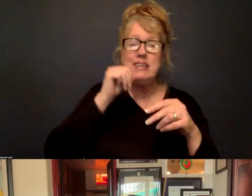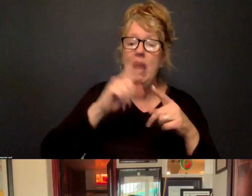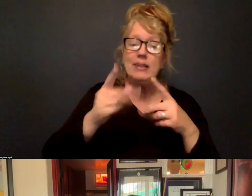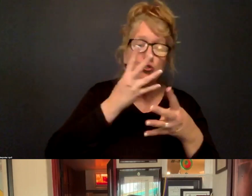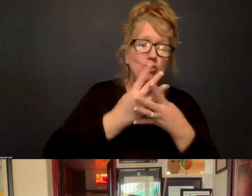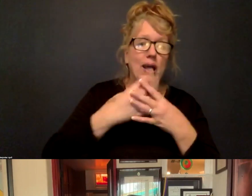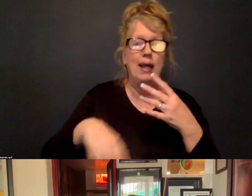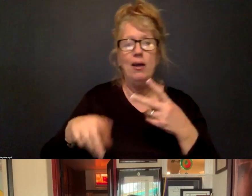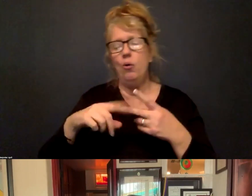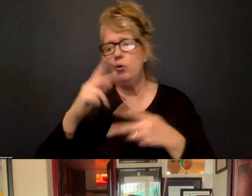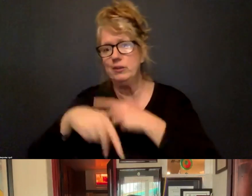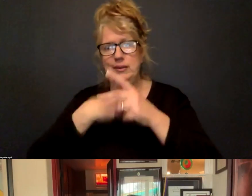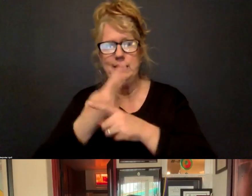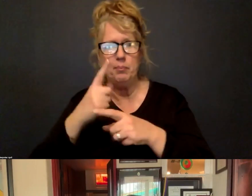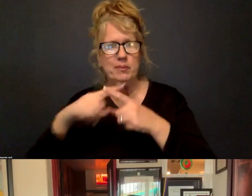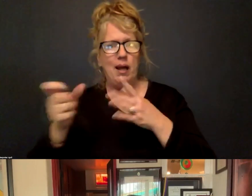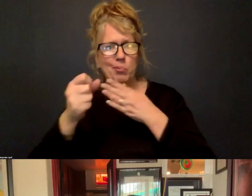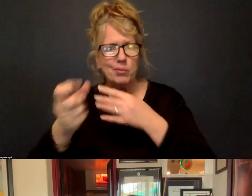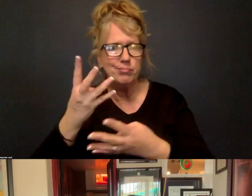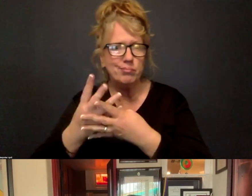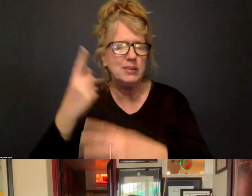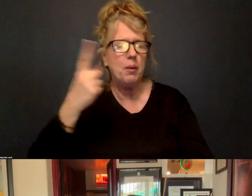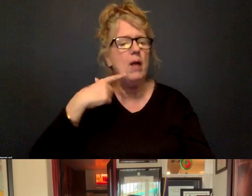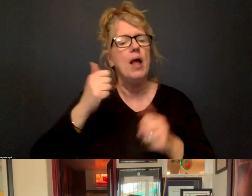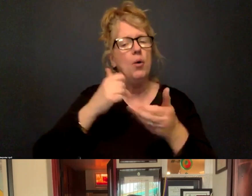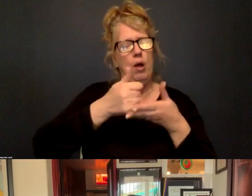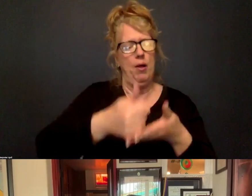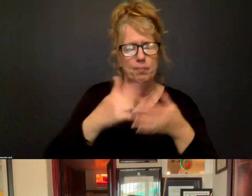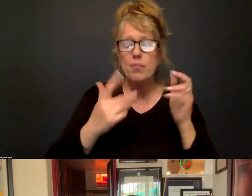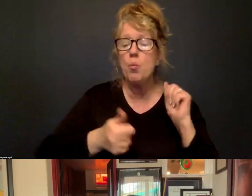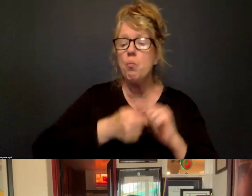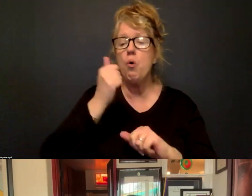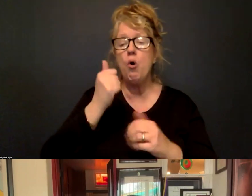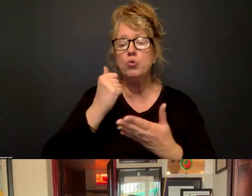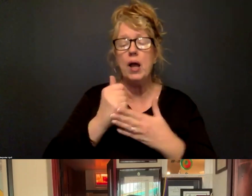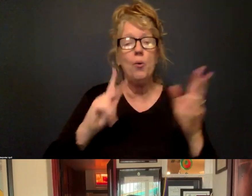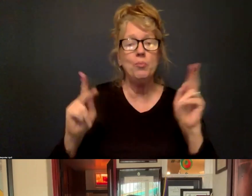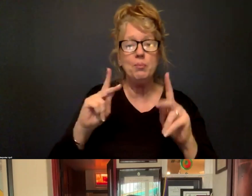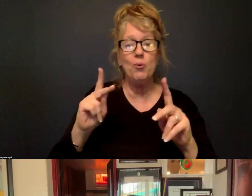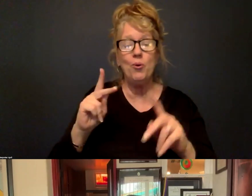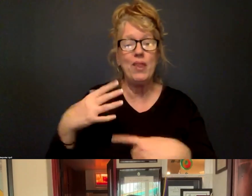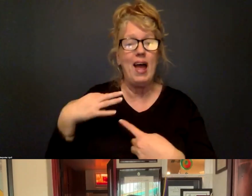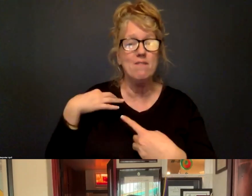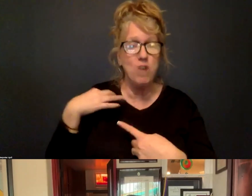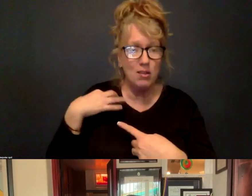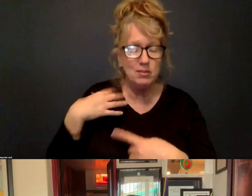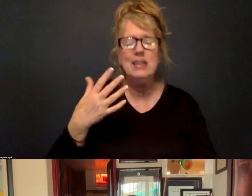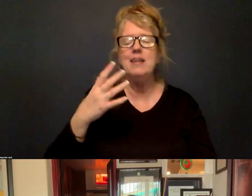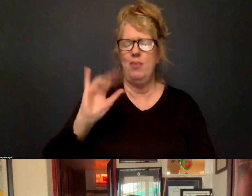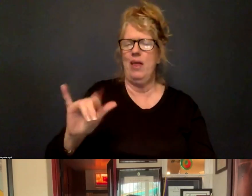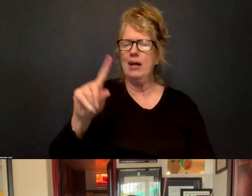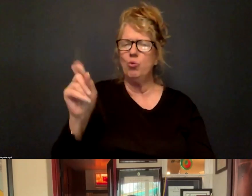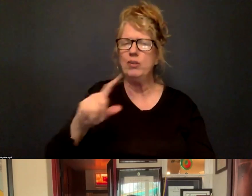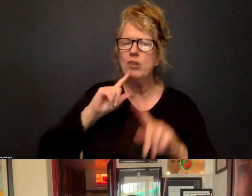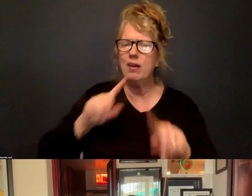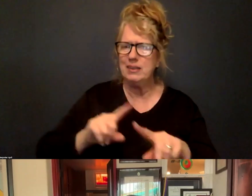of incarceration setting, and gets them the help that they need. Now, being the most helpful to people who are voluntary, that's a different question to answer.